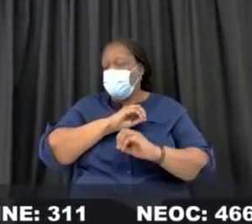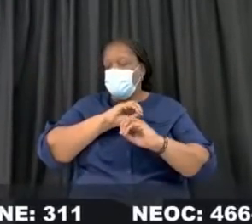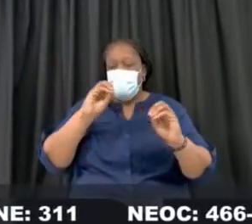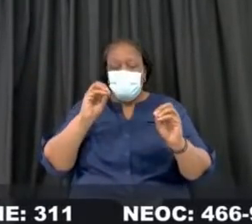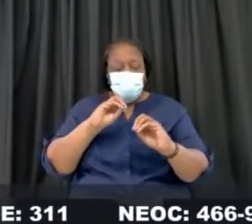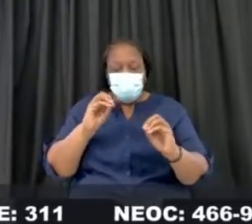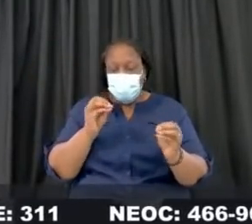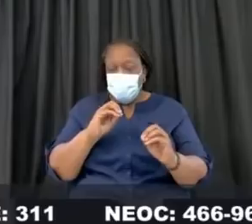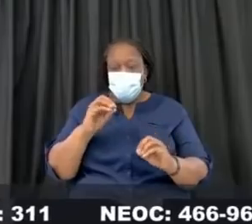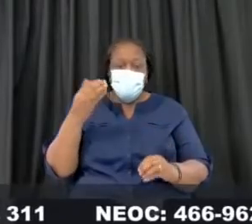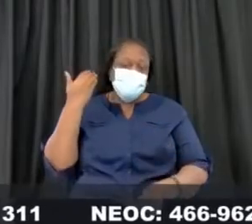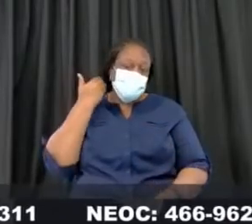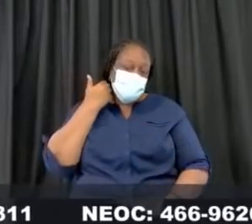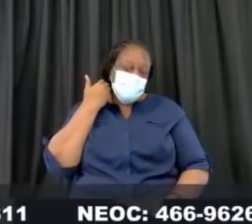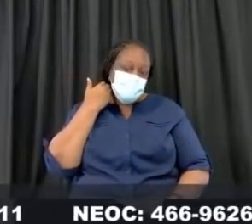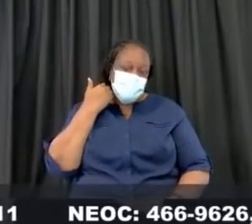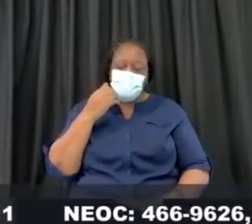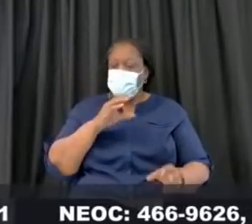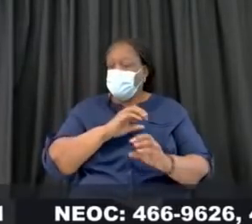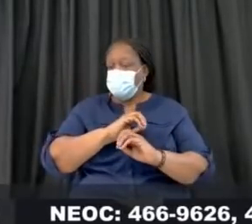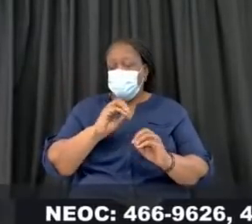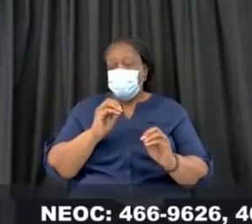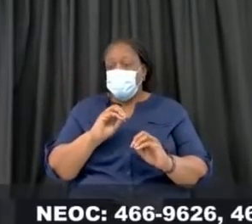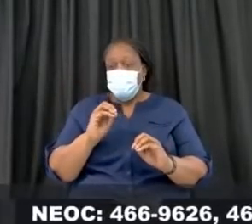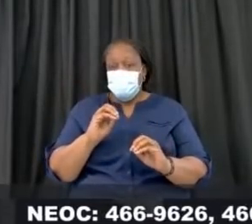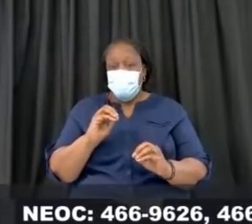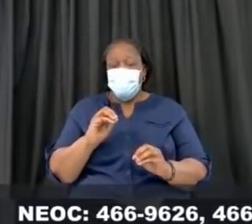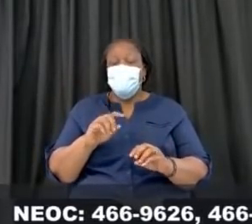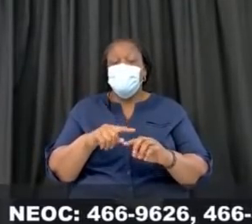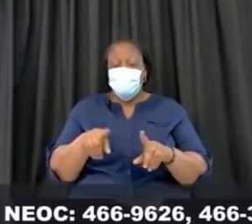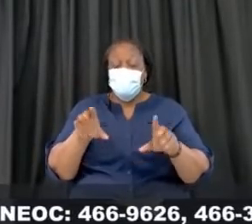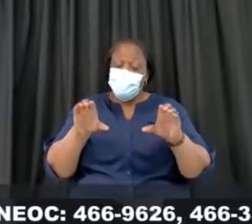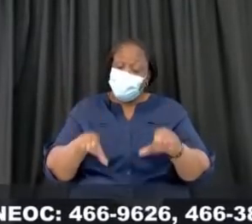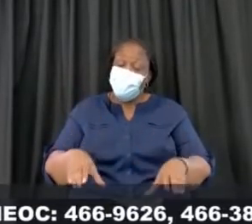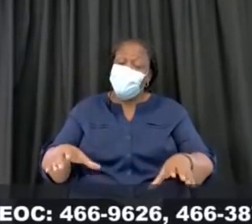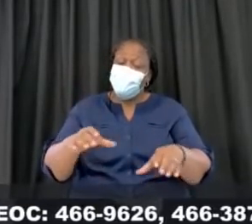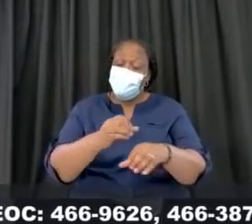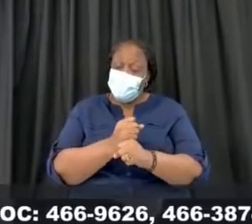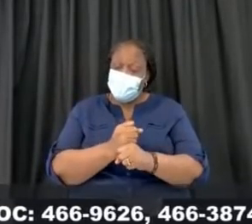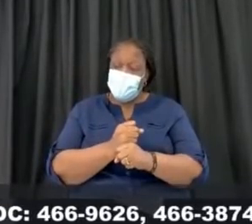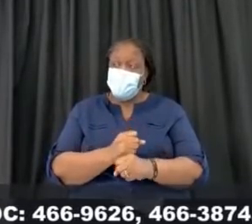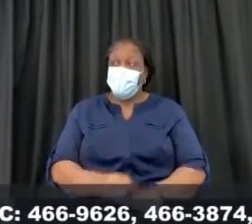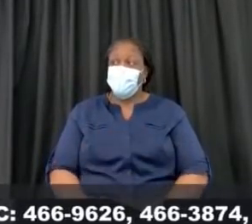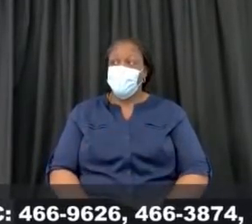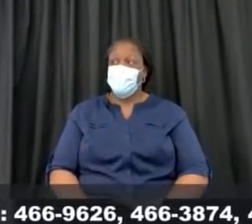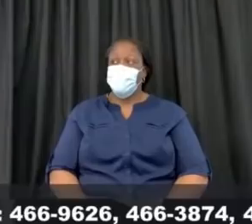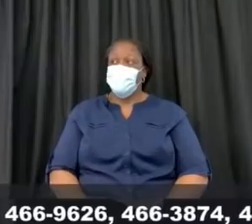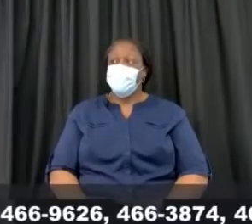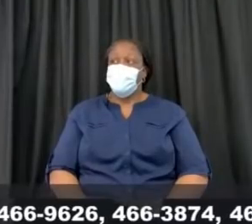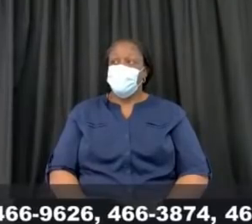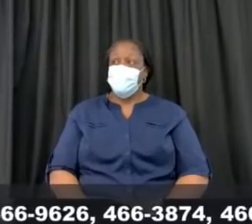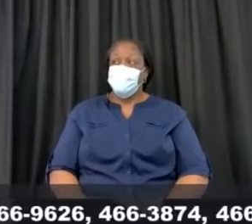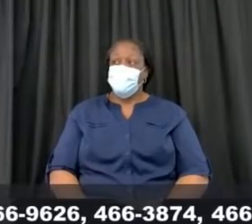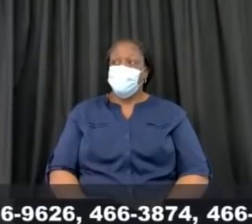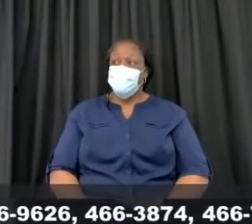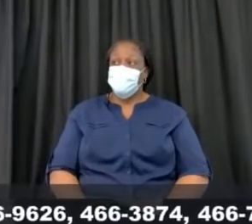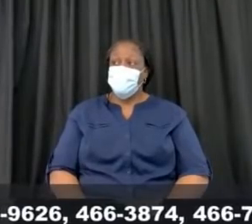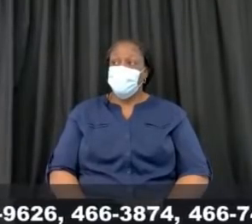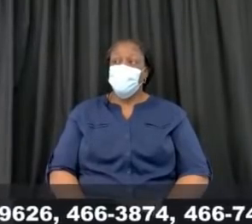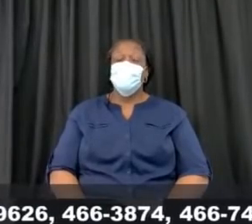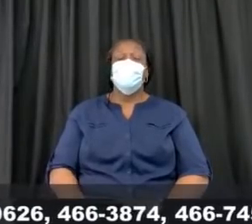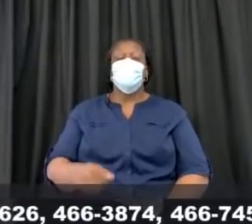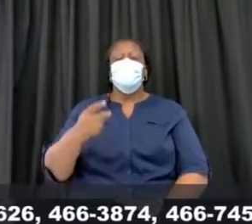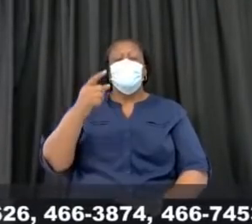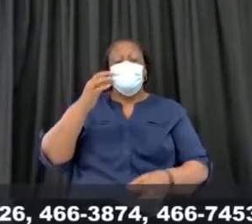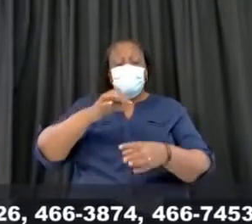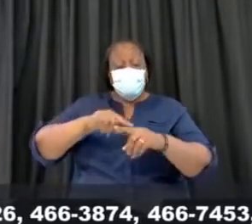dying from the disease is significantly reduced. When you are infected, you can become infectious, which